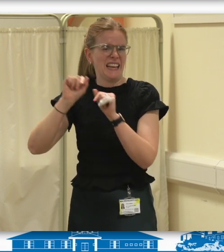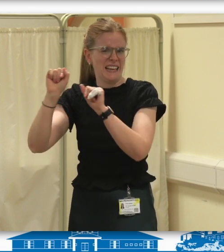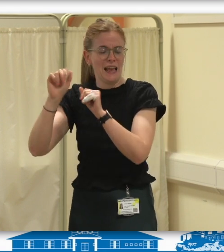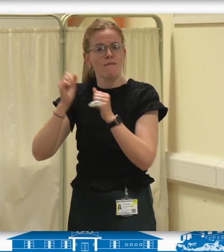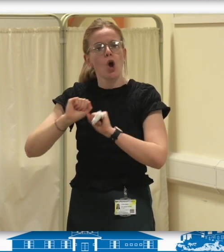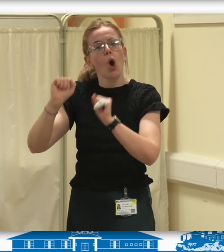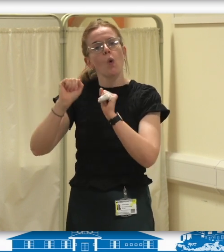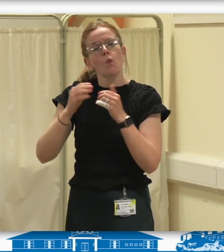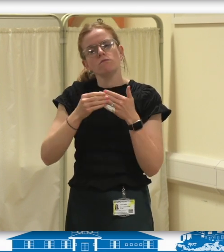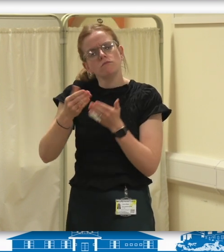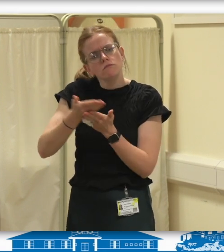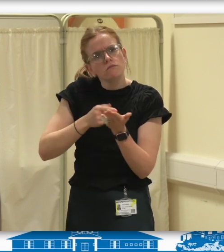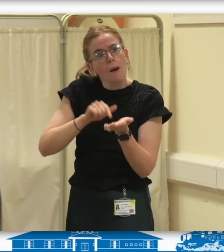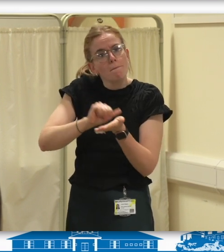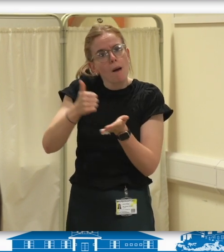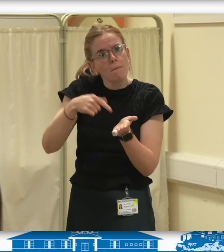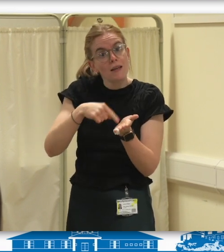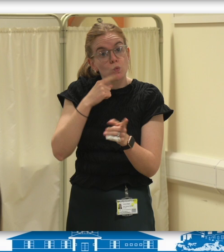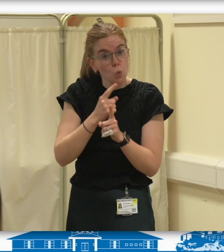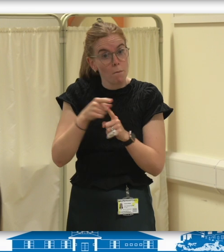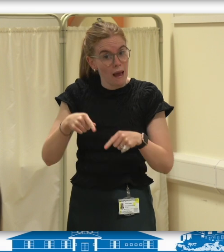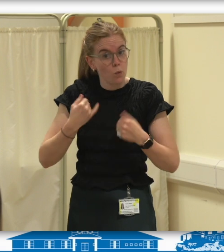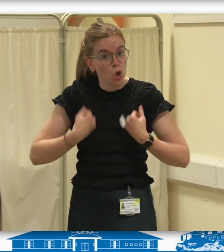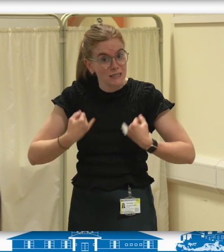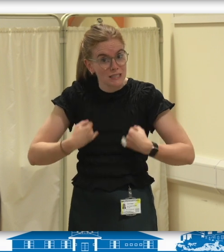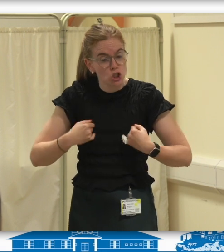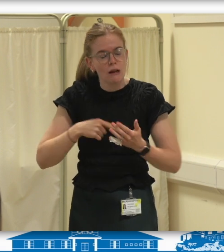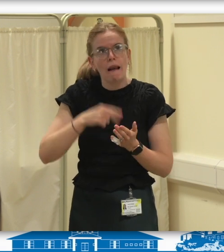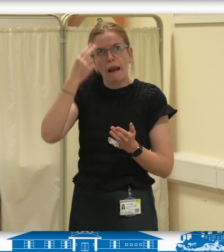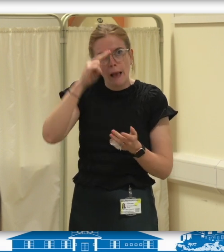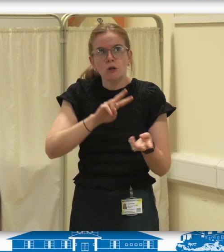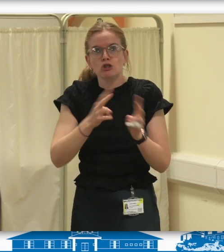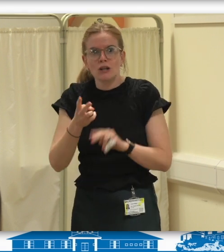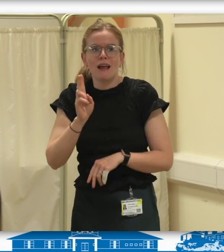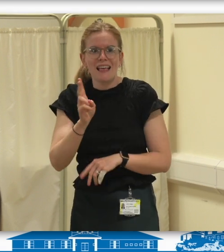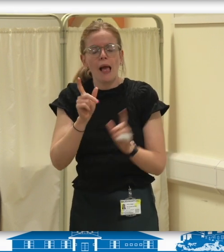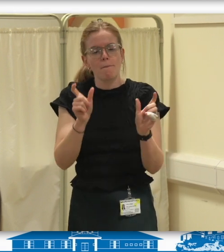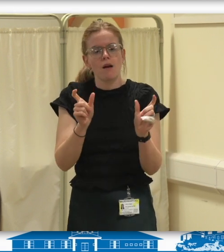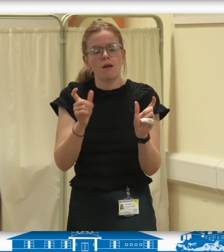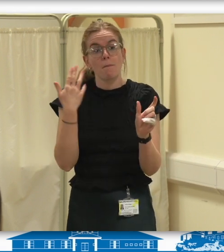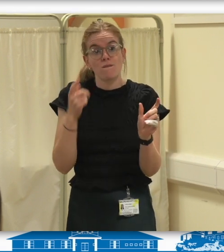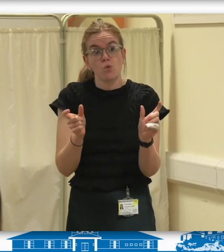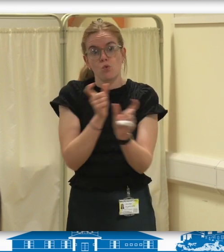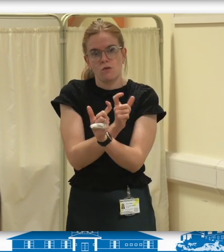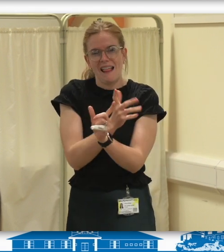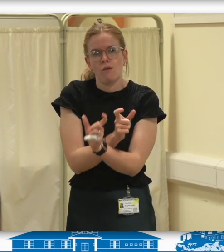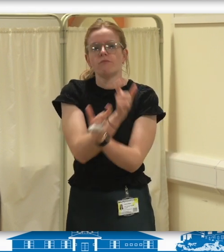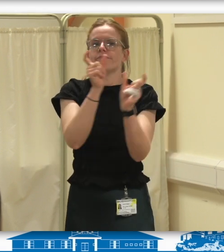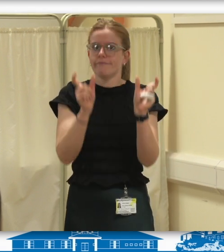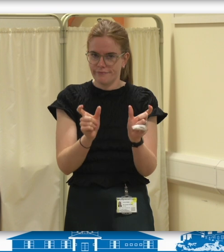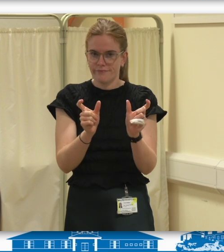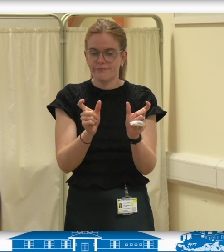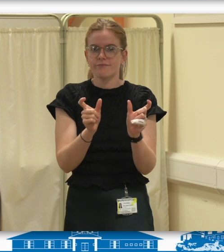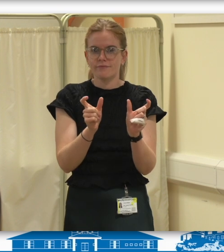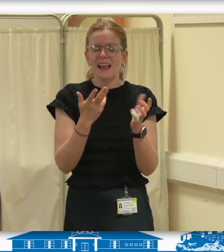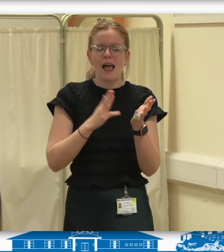updated guidelines about the condition, which changed the name again. It just switched them round. So now the condition is normally